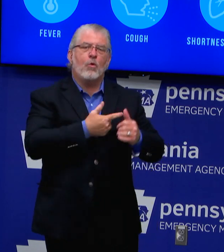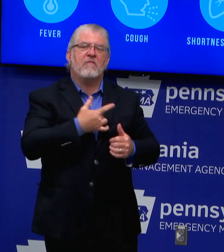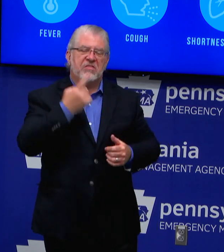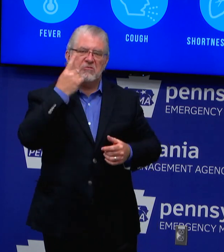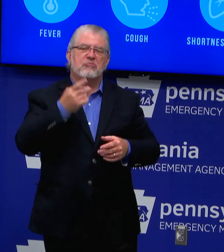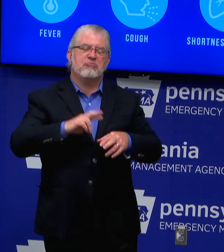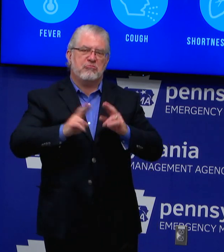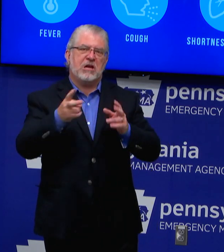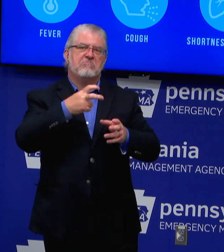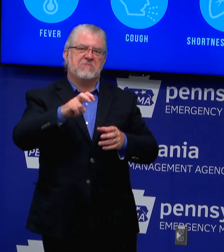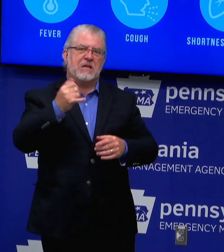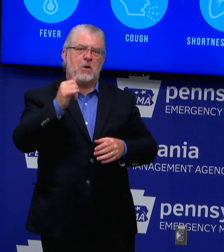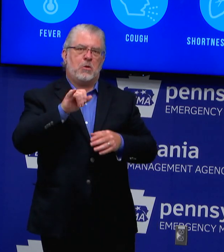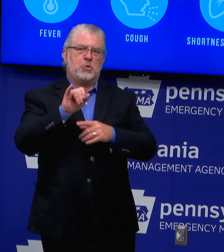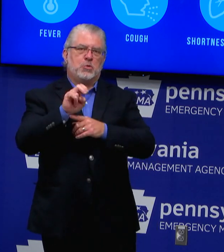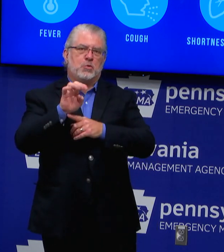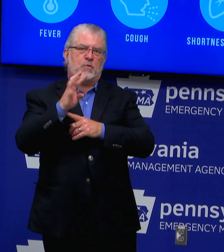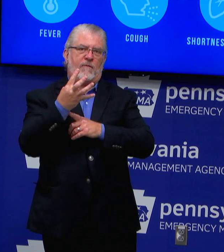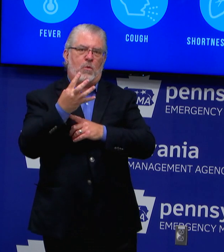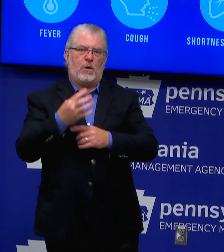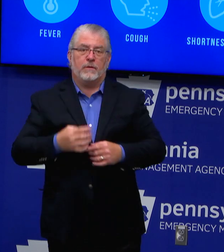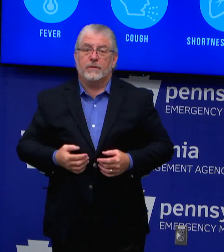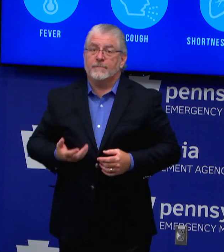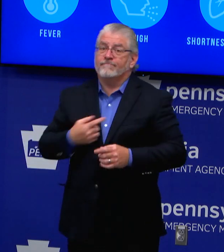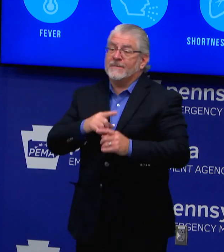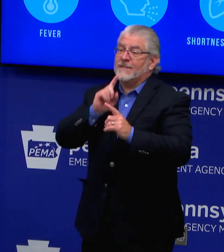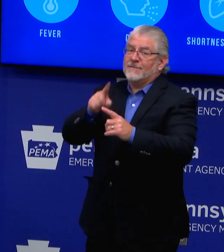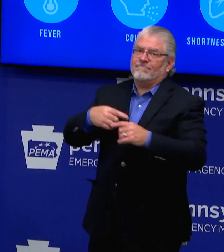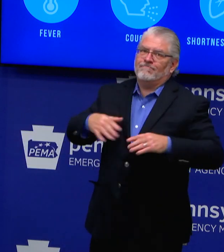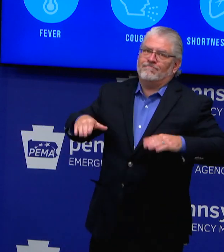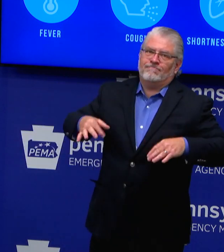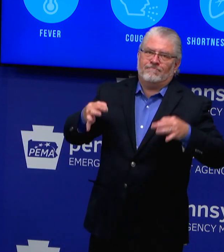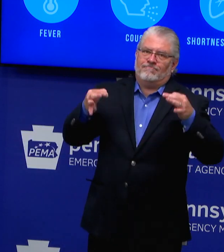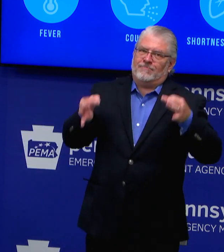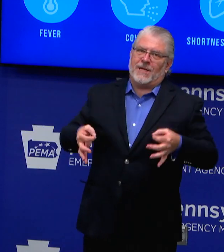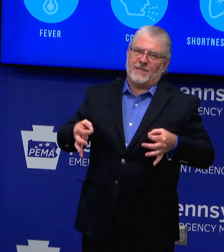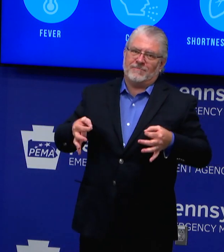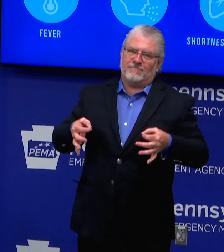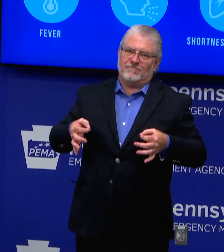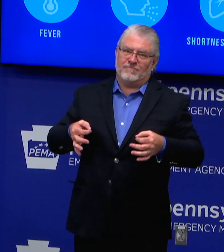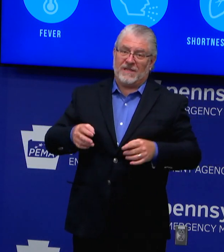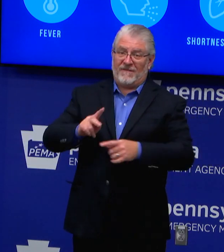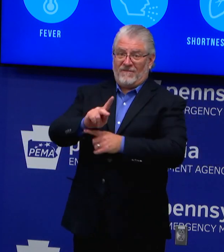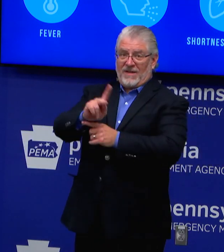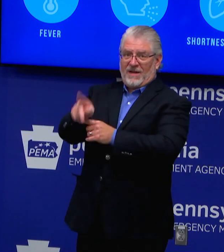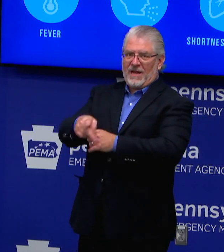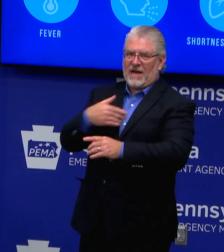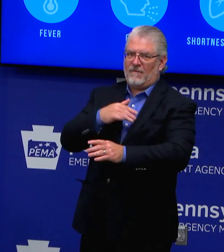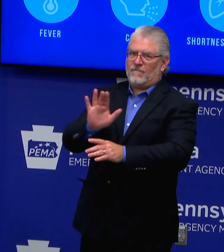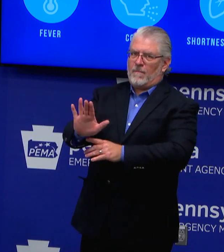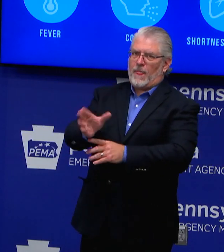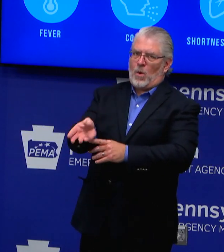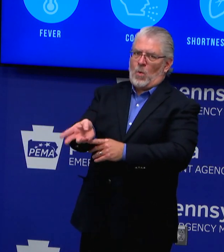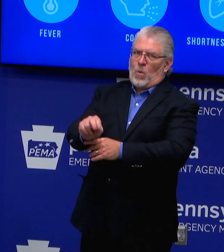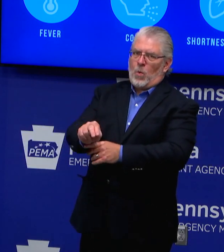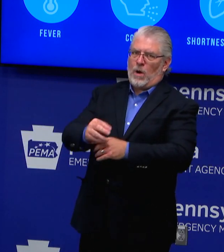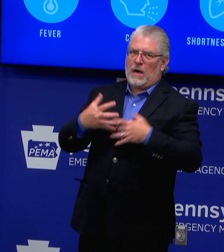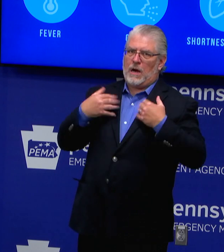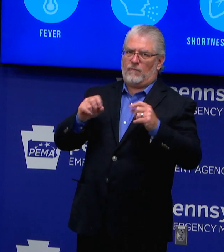phase? We haven't made a decision. Philadelphia has, they have their own health department, and we